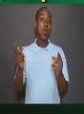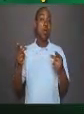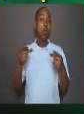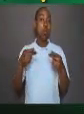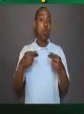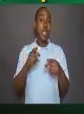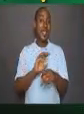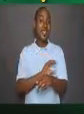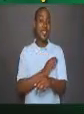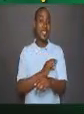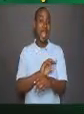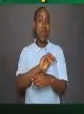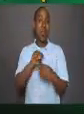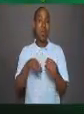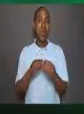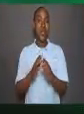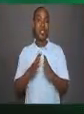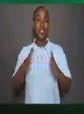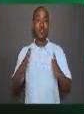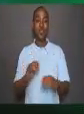the cell membrane.